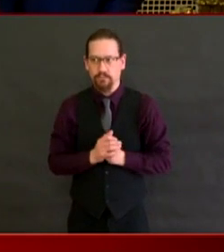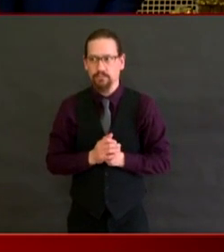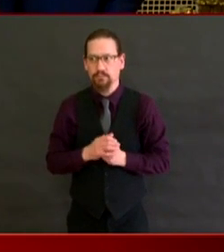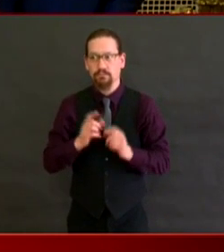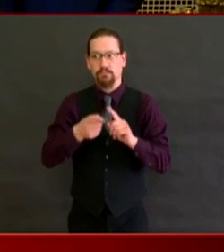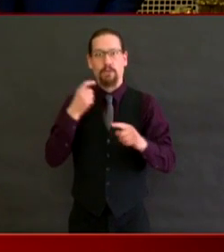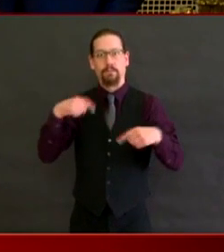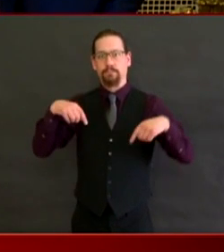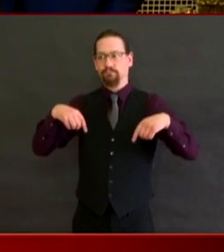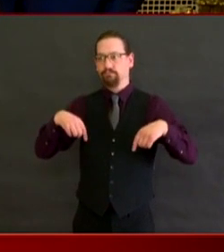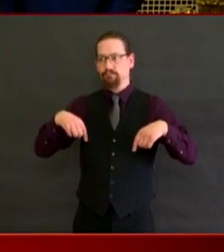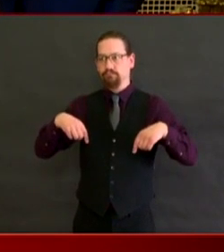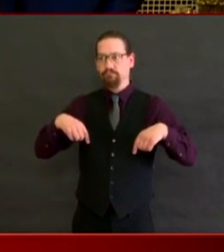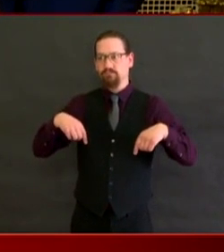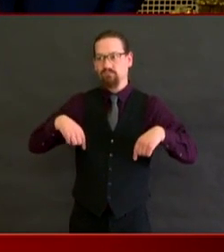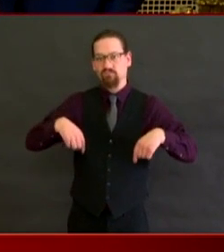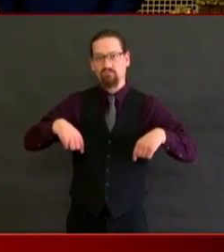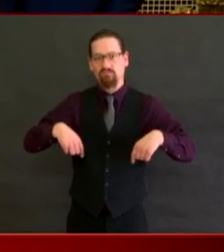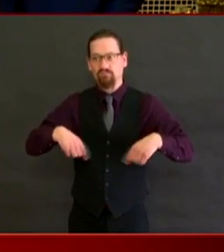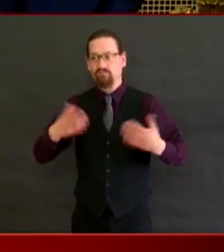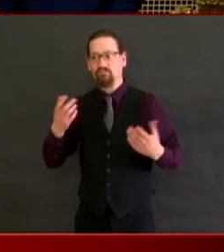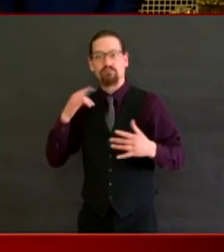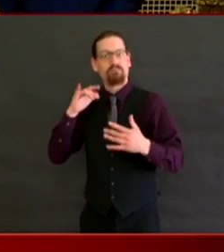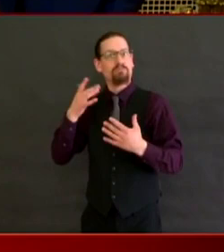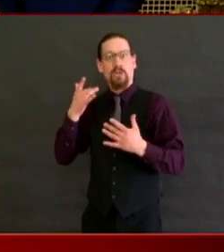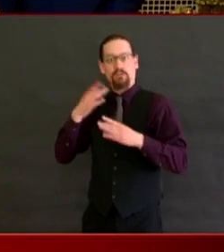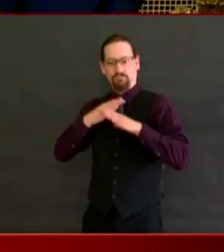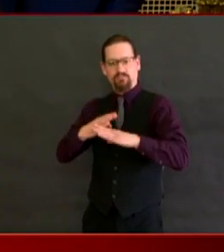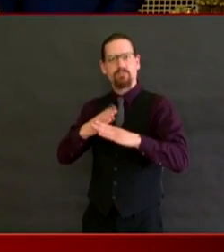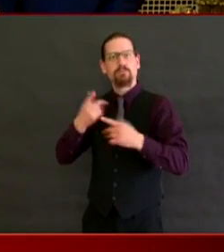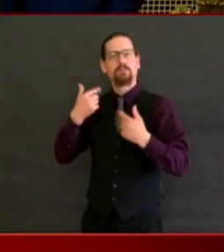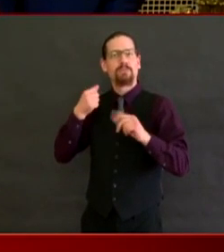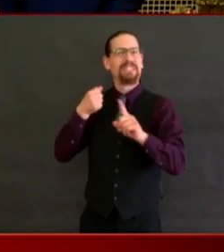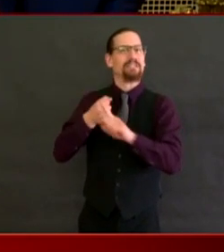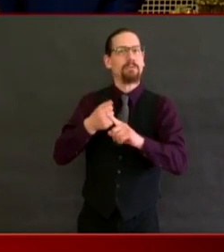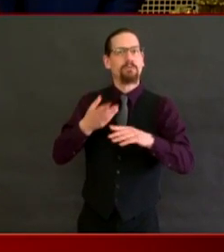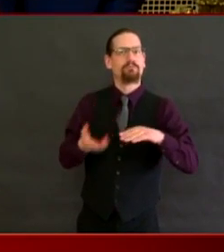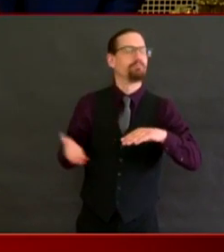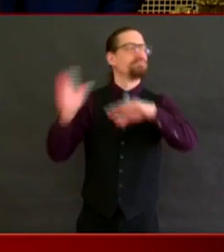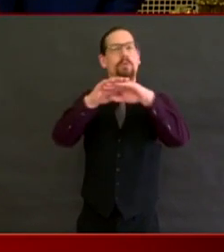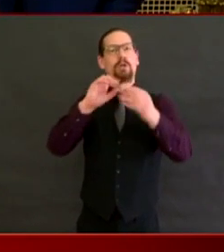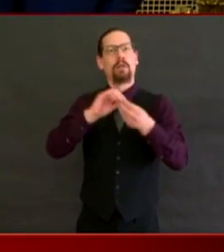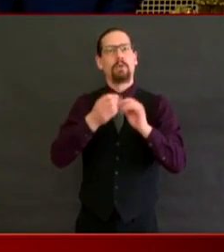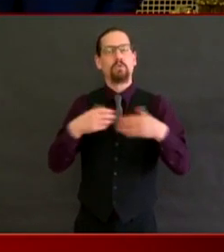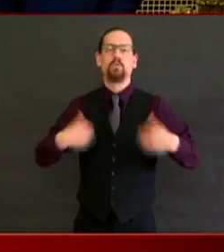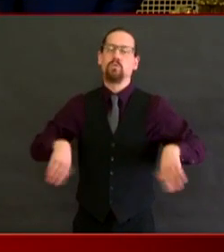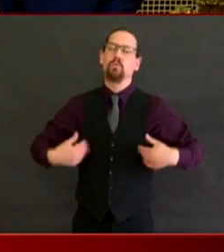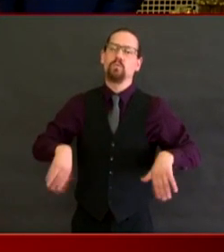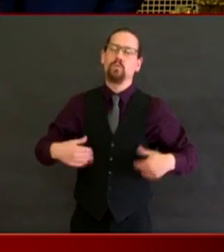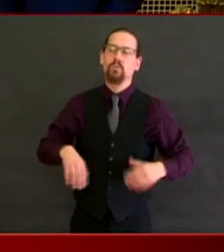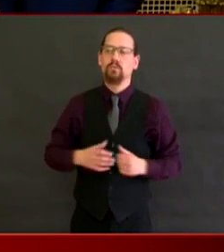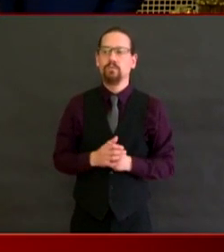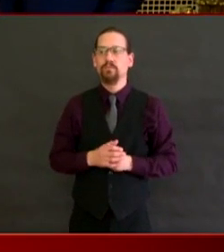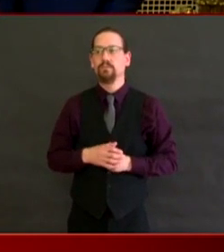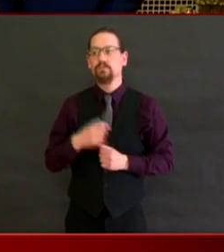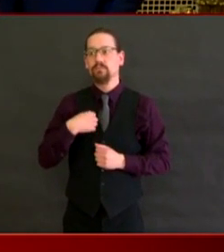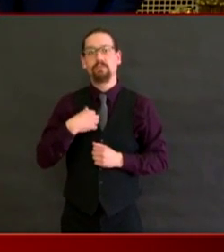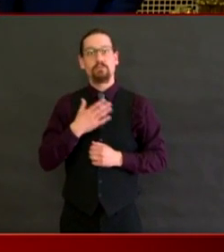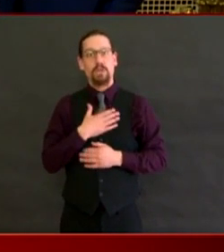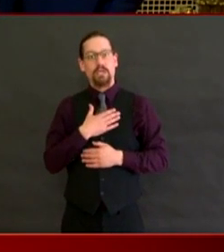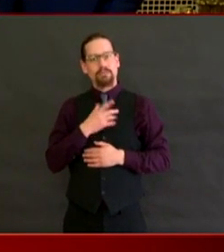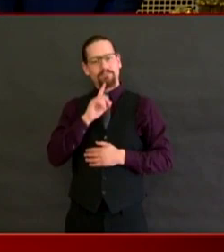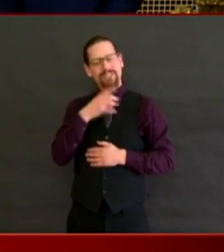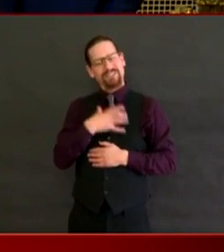from the downside that is coming our way, all balanced against my great desire to get people back to